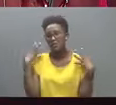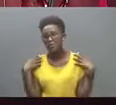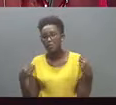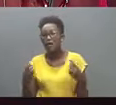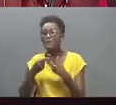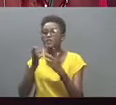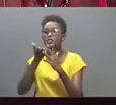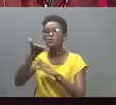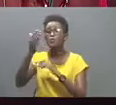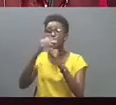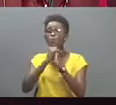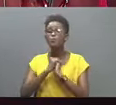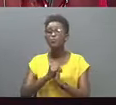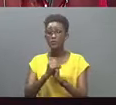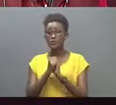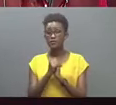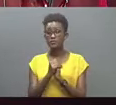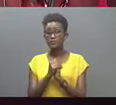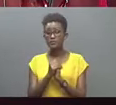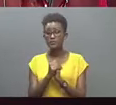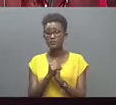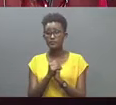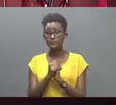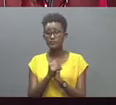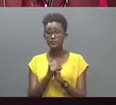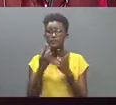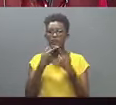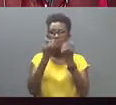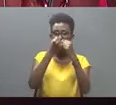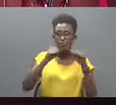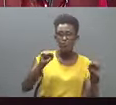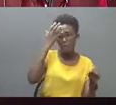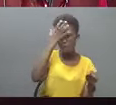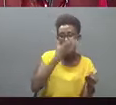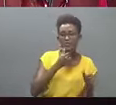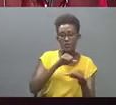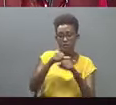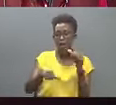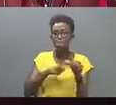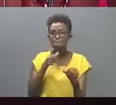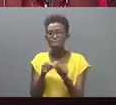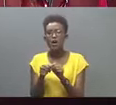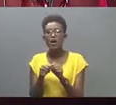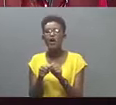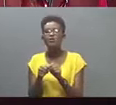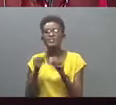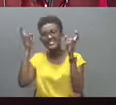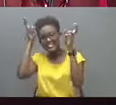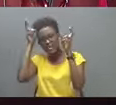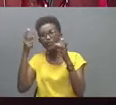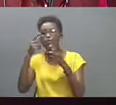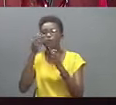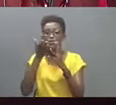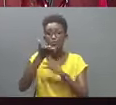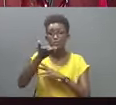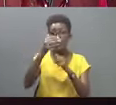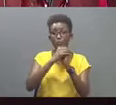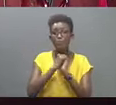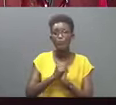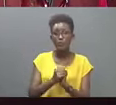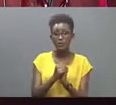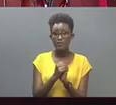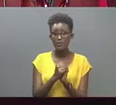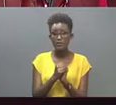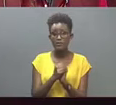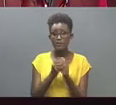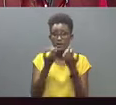prayer. Kubohora indwara biciye mu masengesho. Delivering from demon possession through prayer. Kubohora mu mbaraga z'umwijima biciye mu